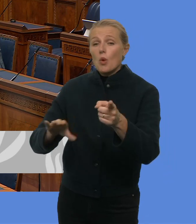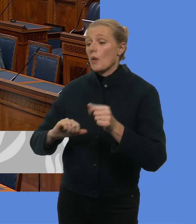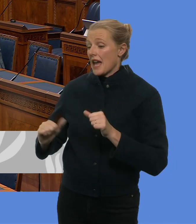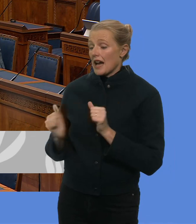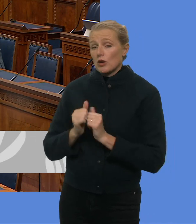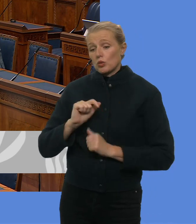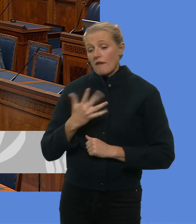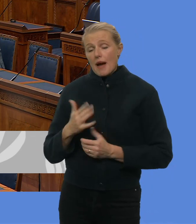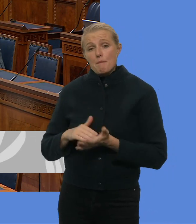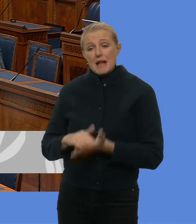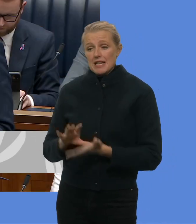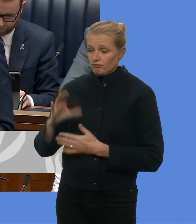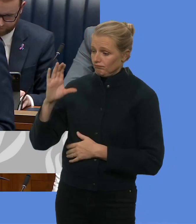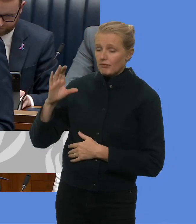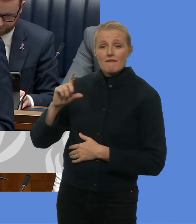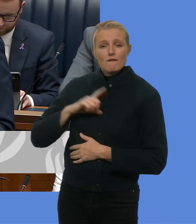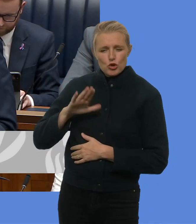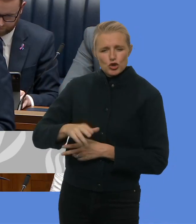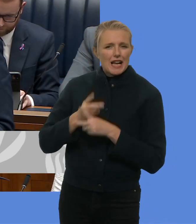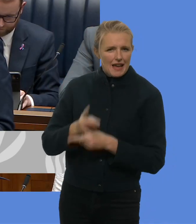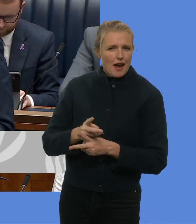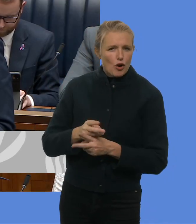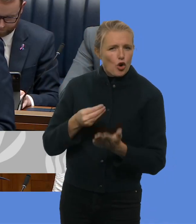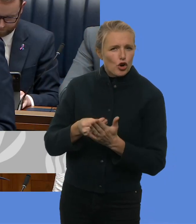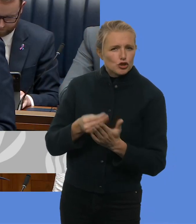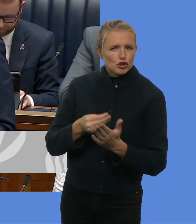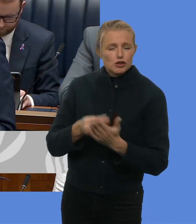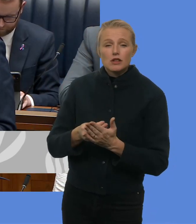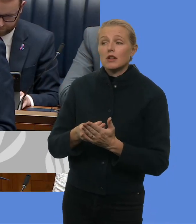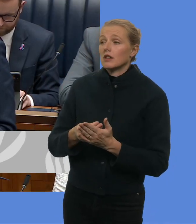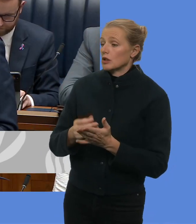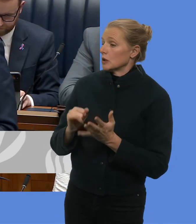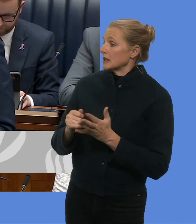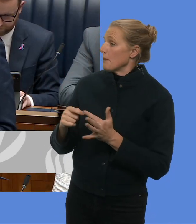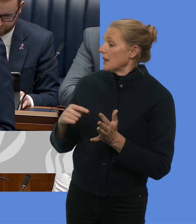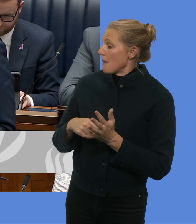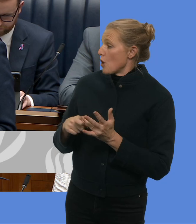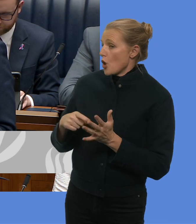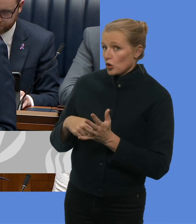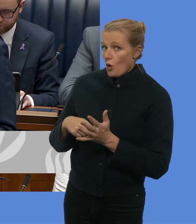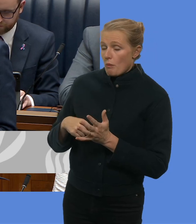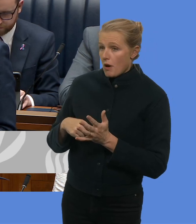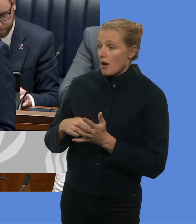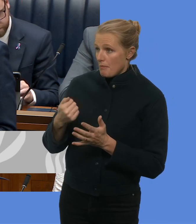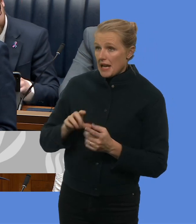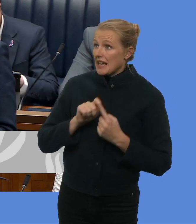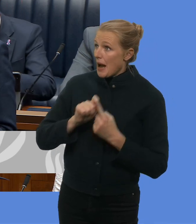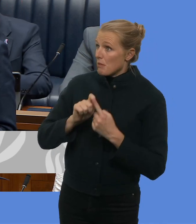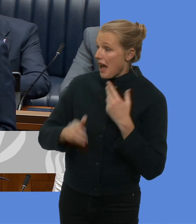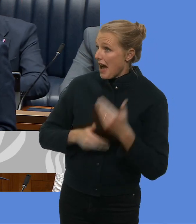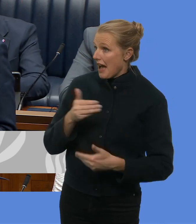allocated towards that, and we have been drawing that down from September, October of this year. Obviously, if